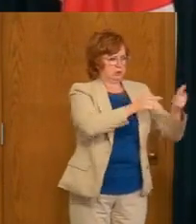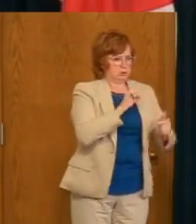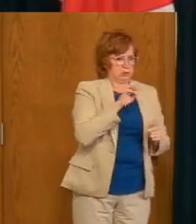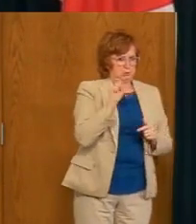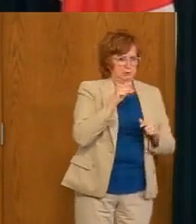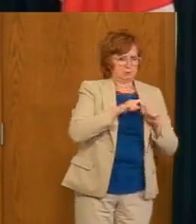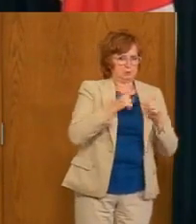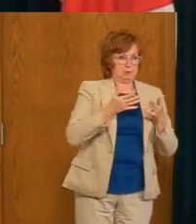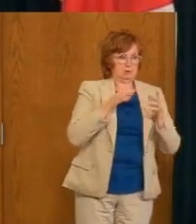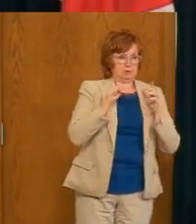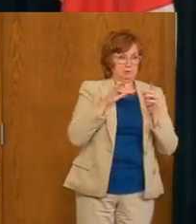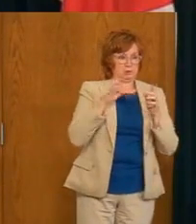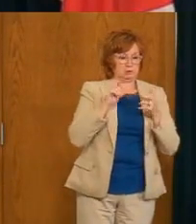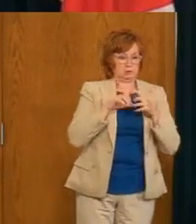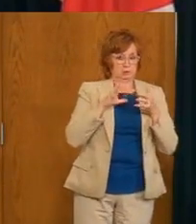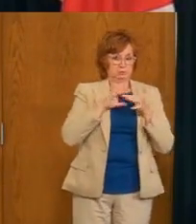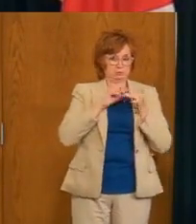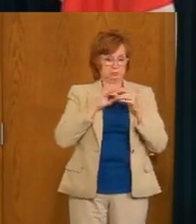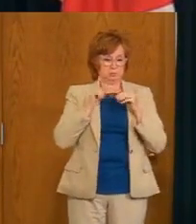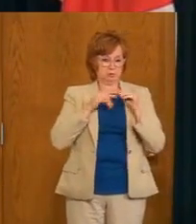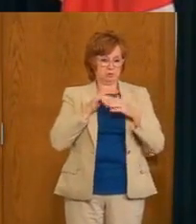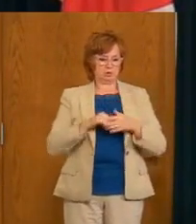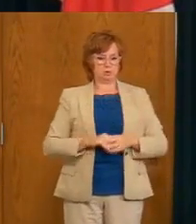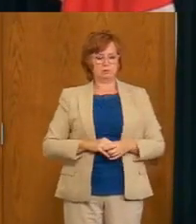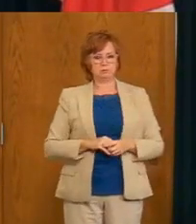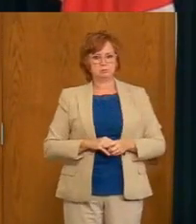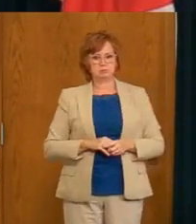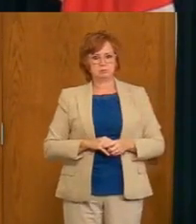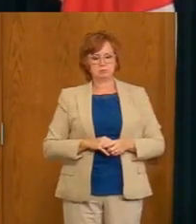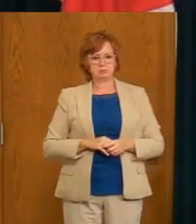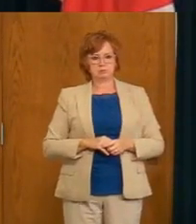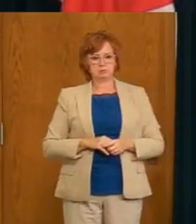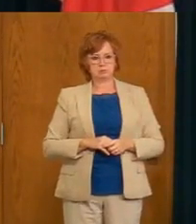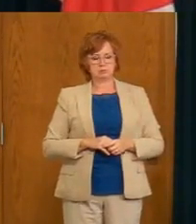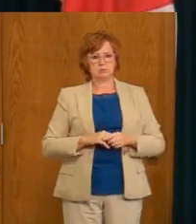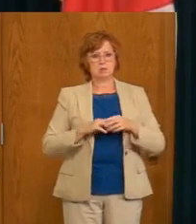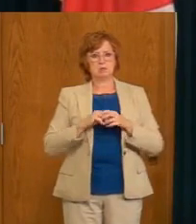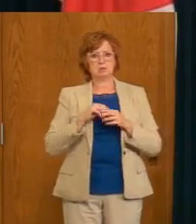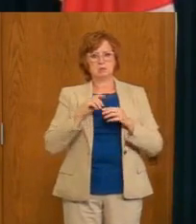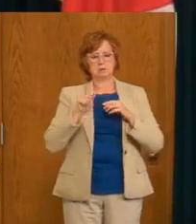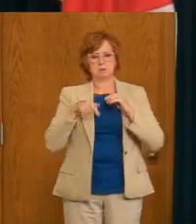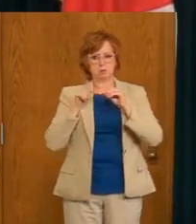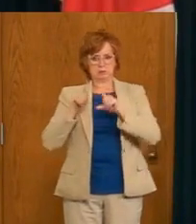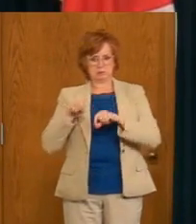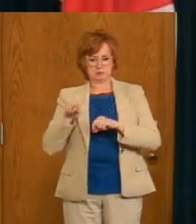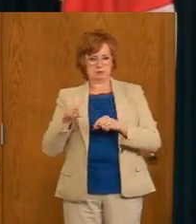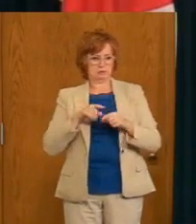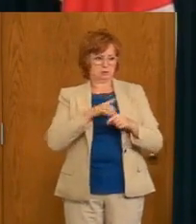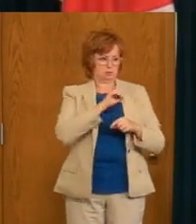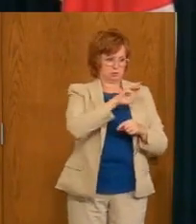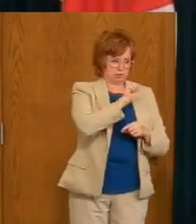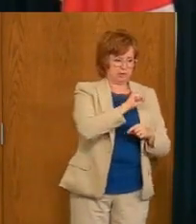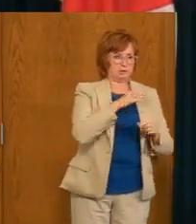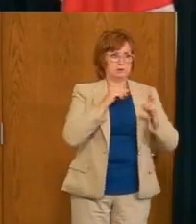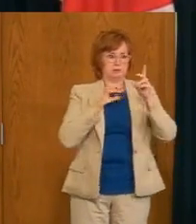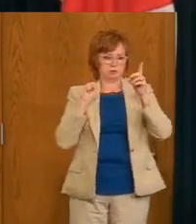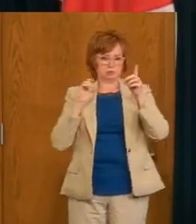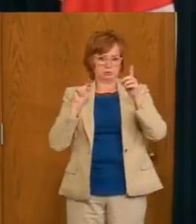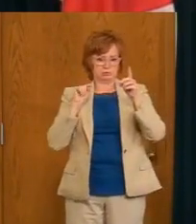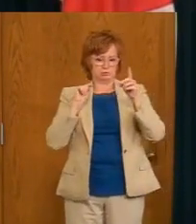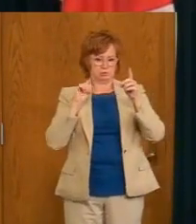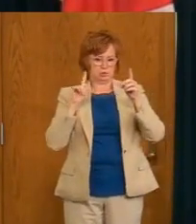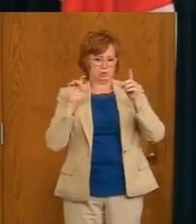some downtime. Follow up, Mark? Yes, the Hatchet Lake Dene Nation has seen